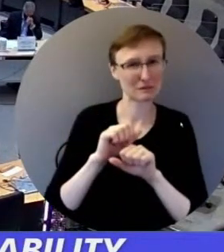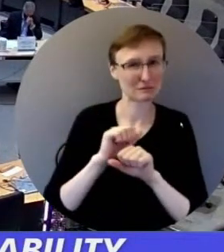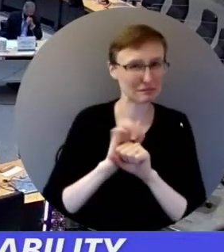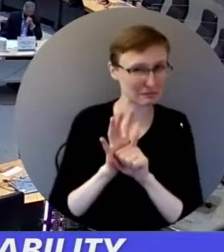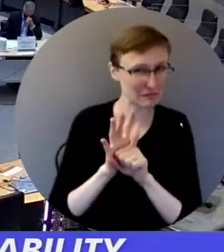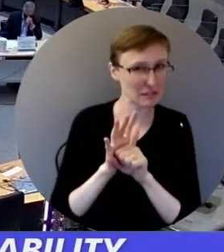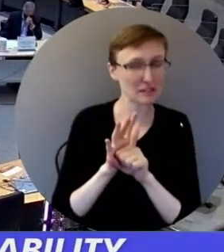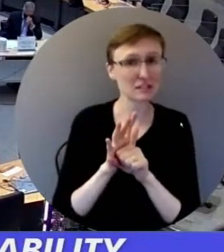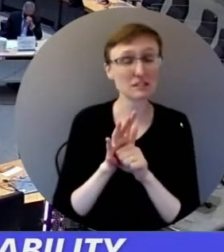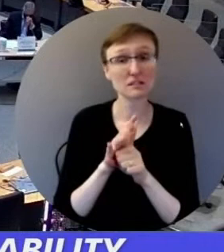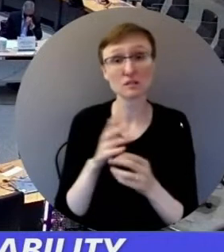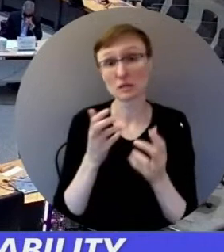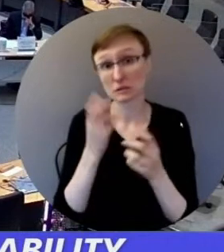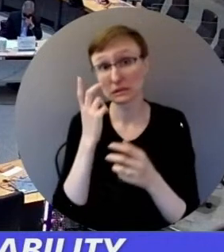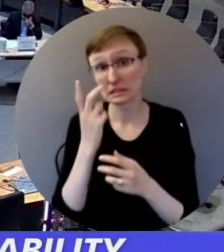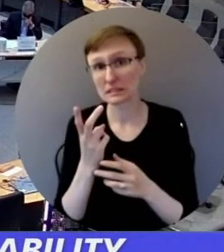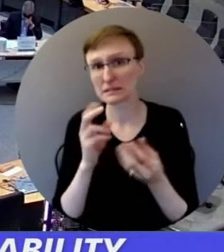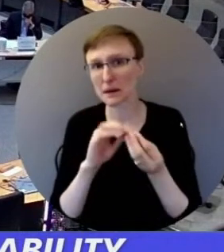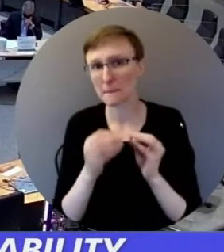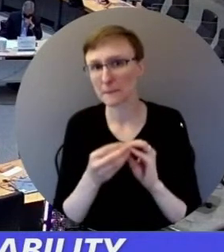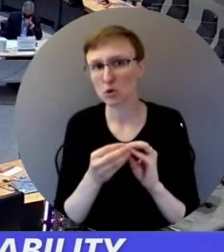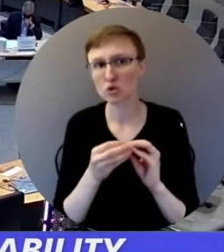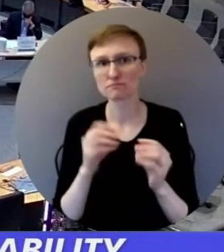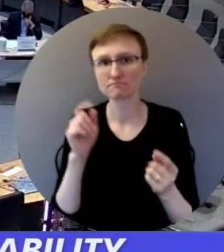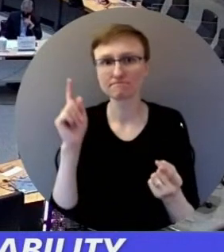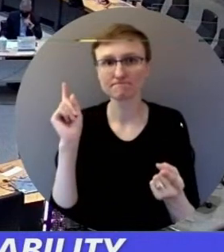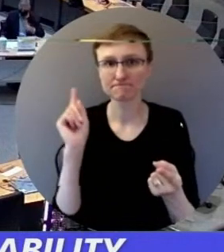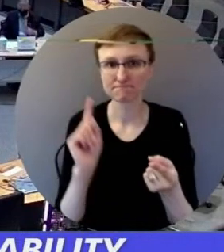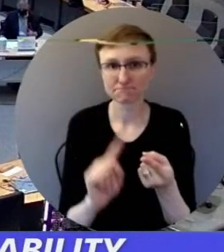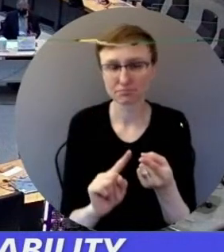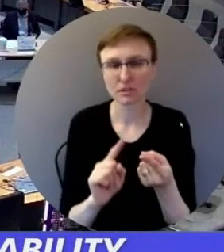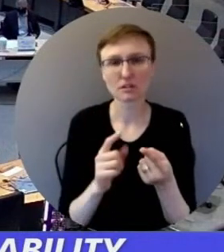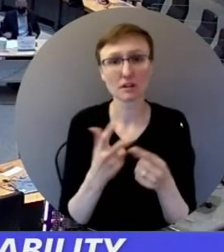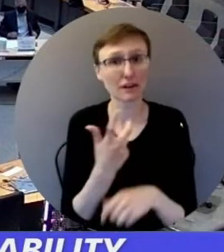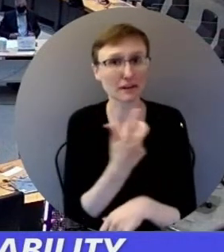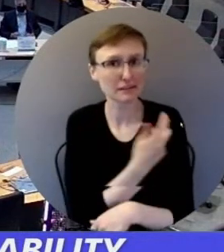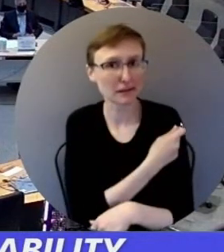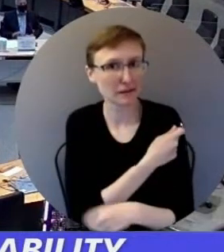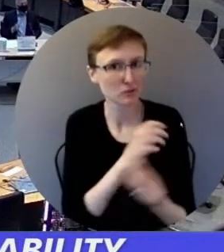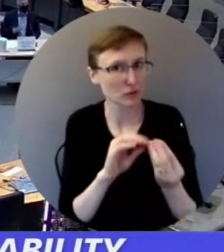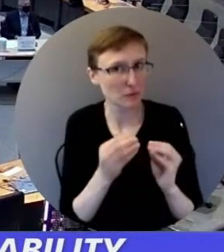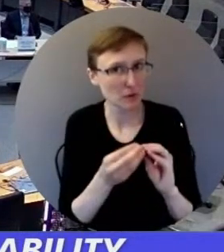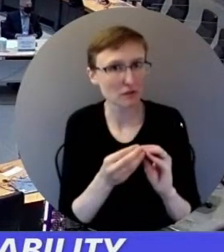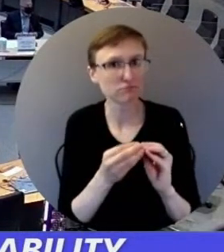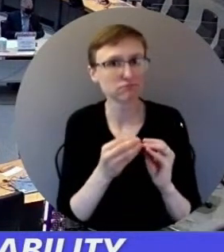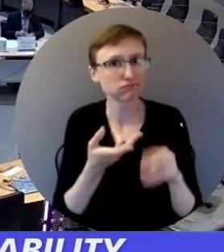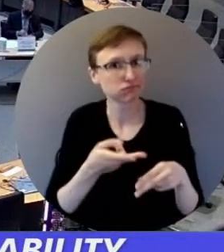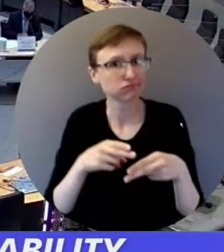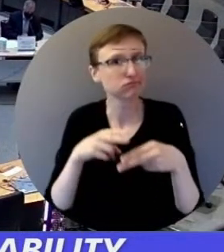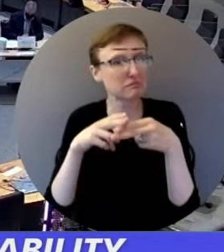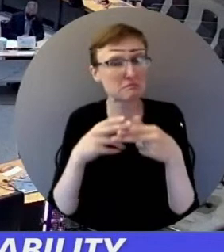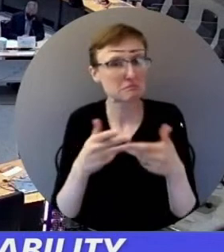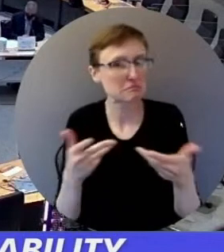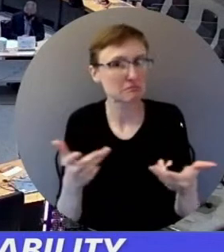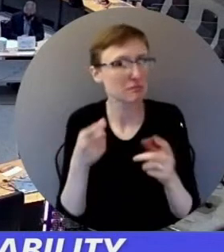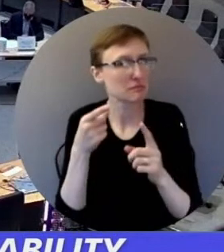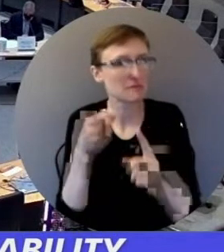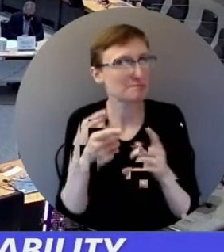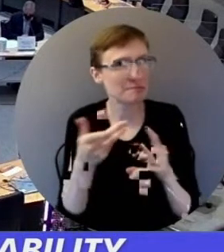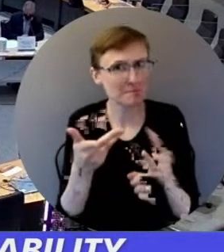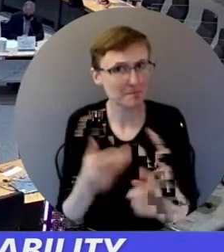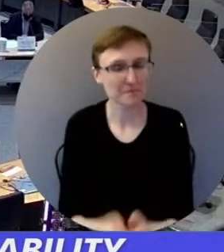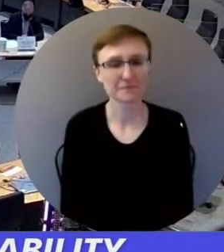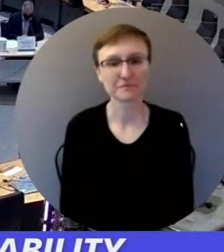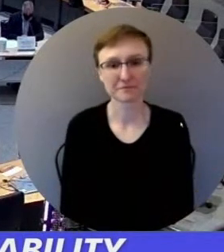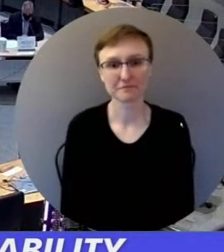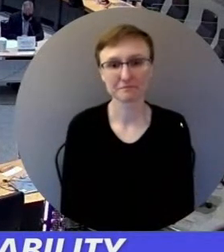looking for? What the vaccination rate has to be? And when that might happen? Thank you. Sure. It's Dr. Vera